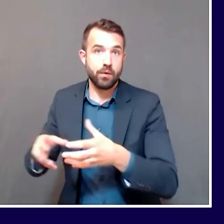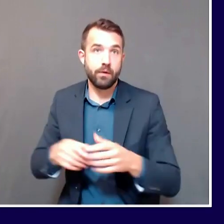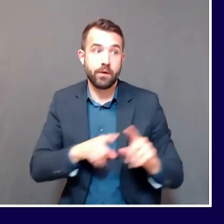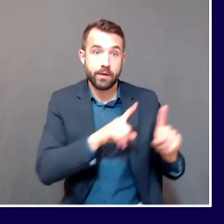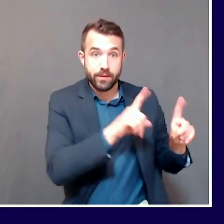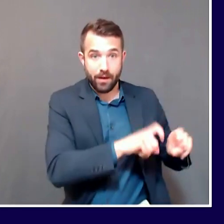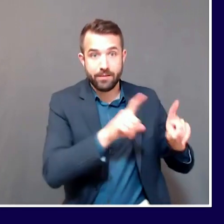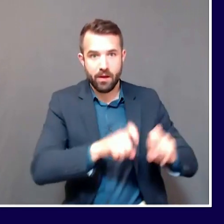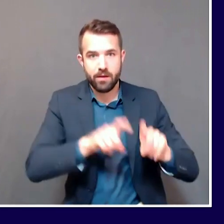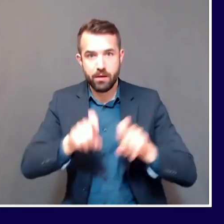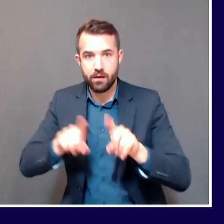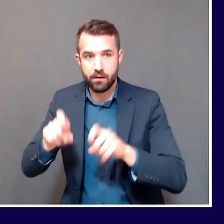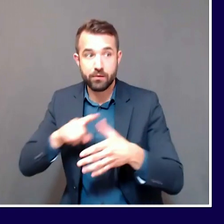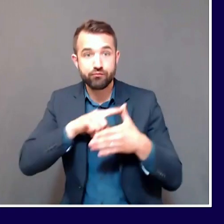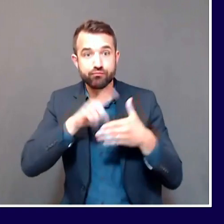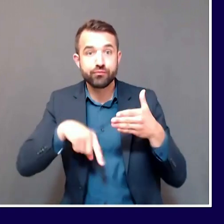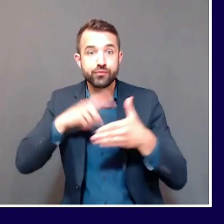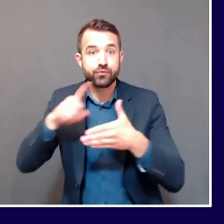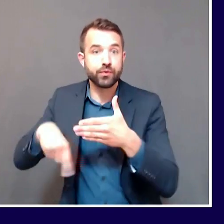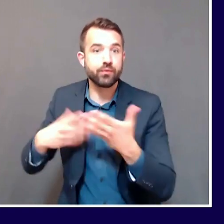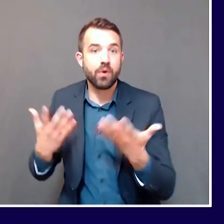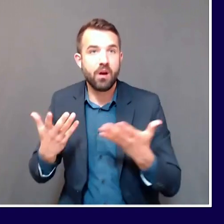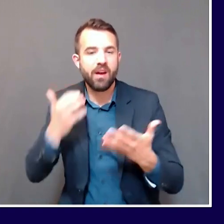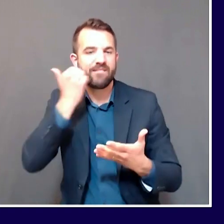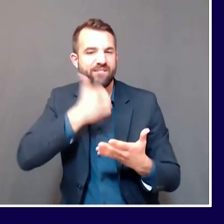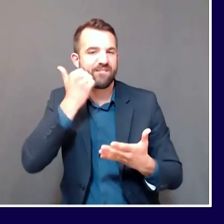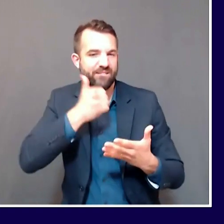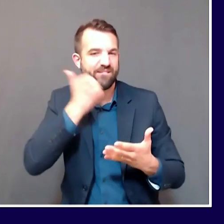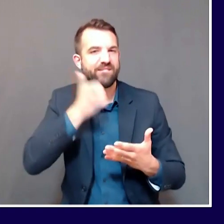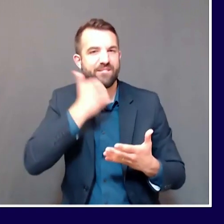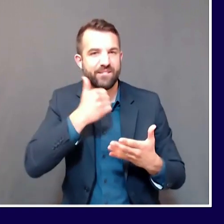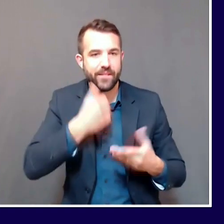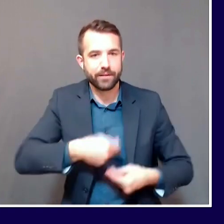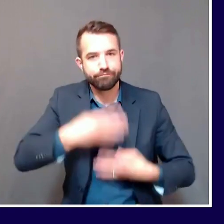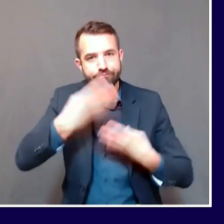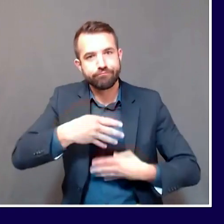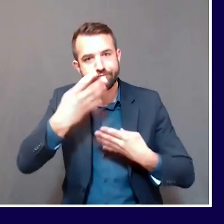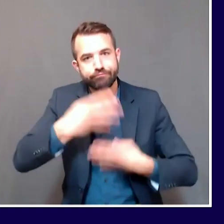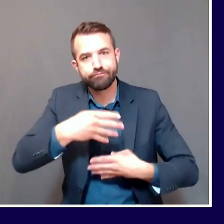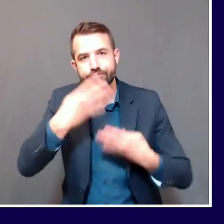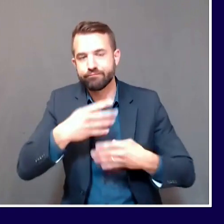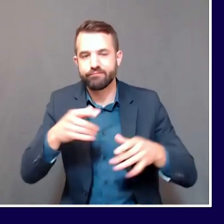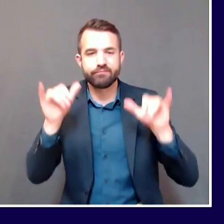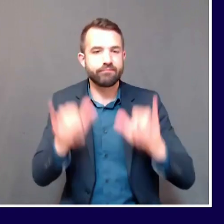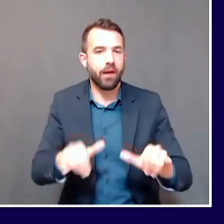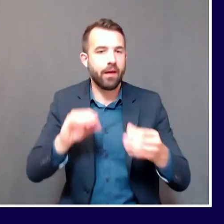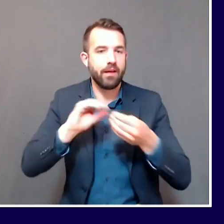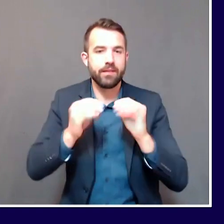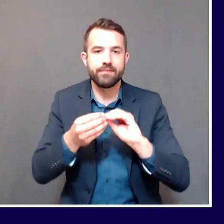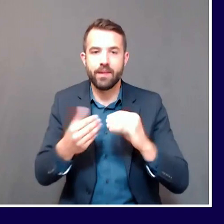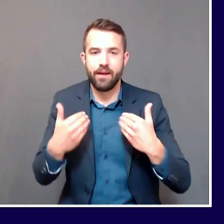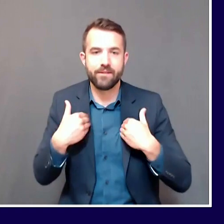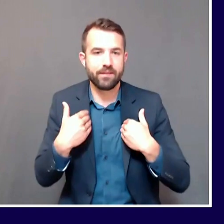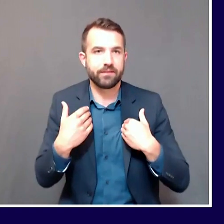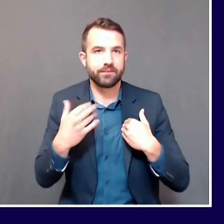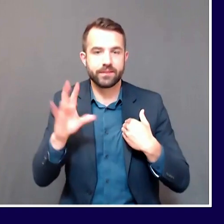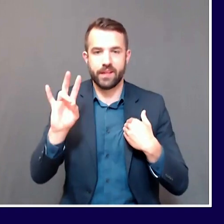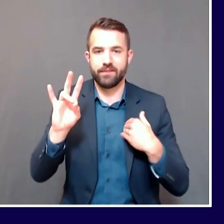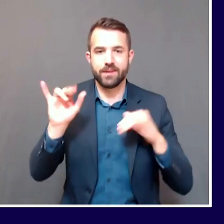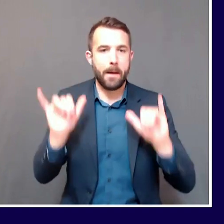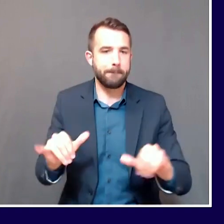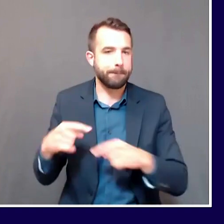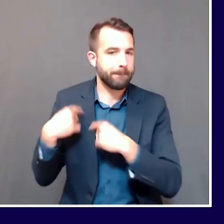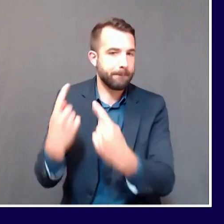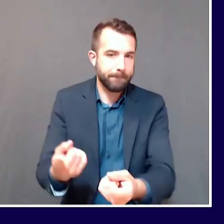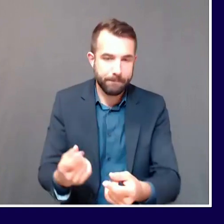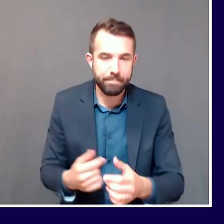are coming in on a daily basis. There continue to be the same number of cases, which is to say 7 cases associated